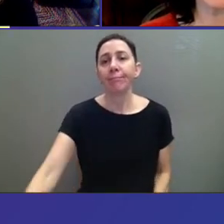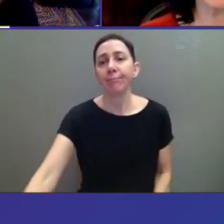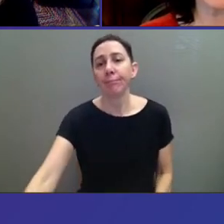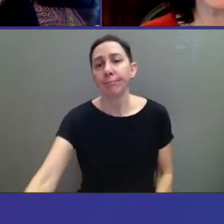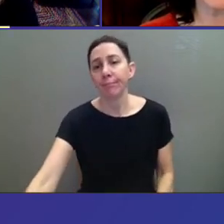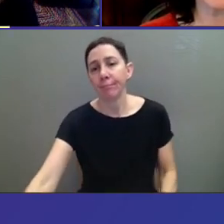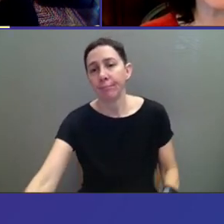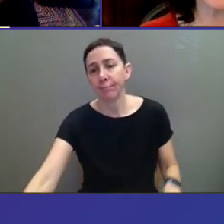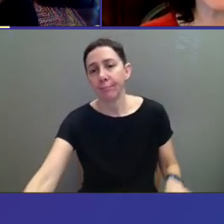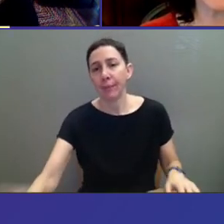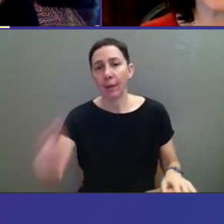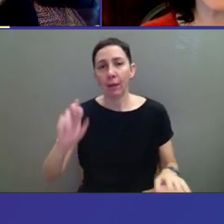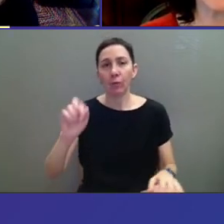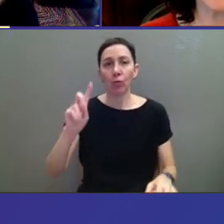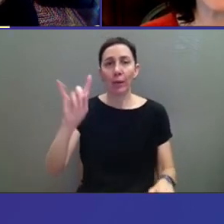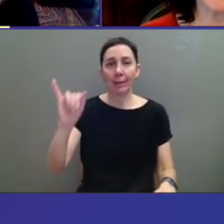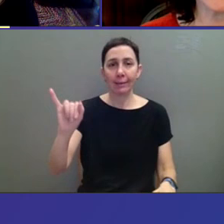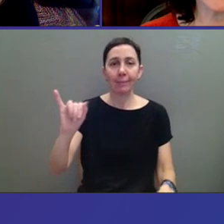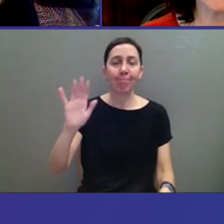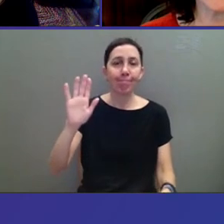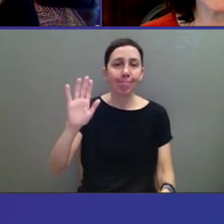To Sarah's point, this is Randi.